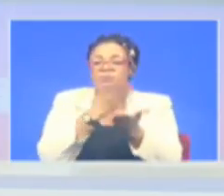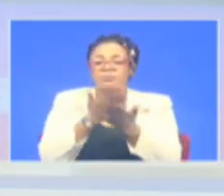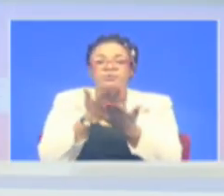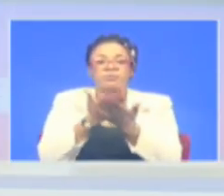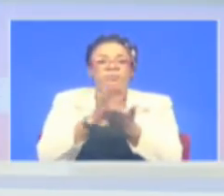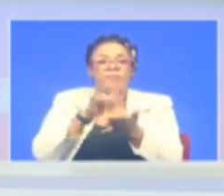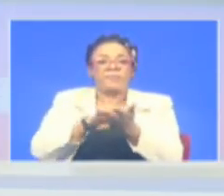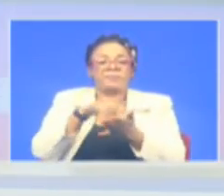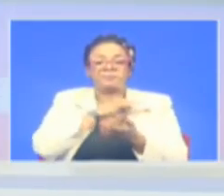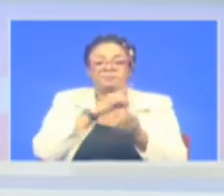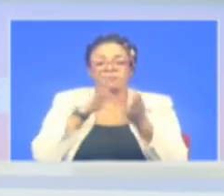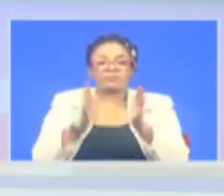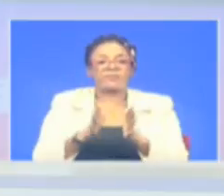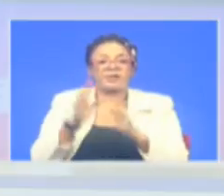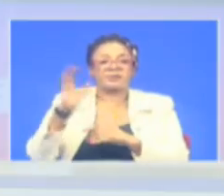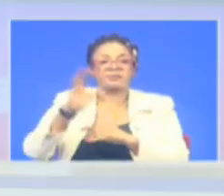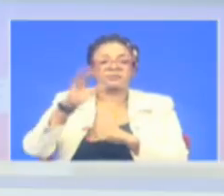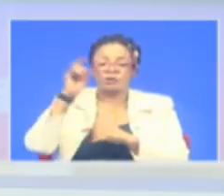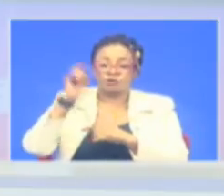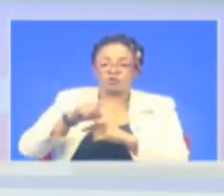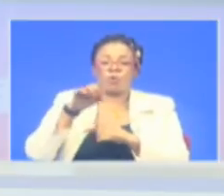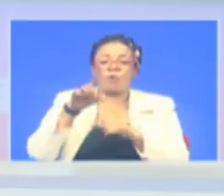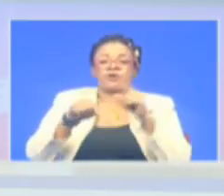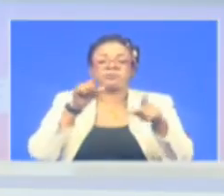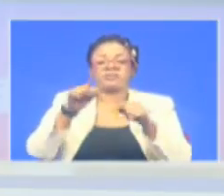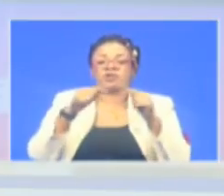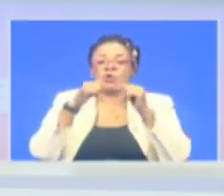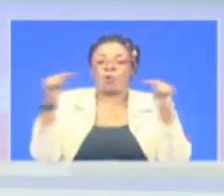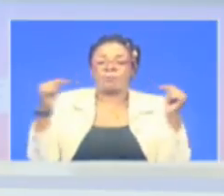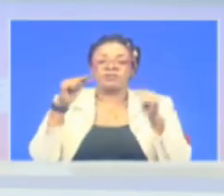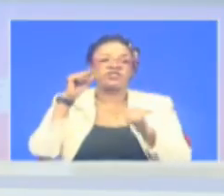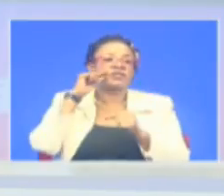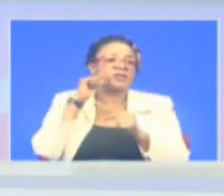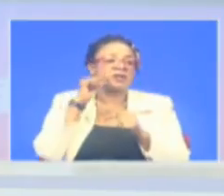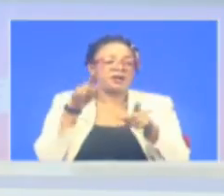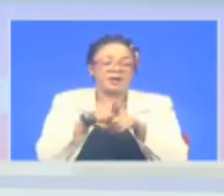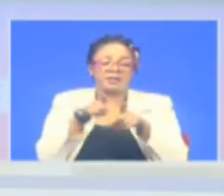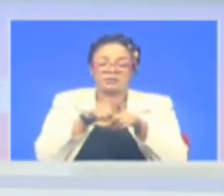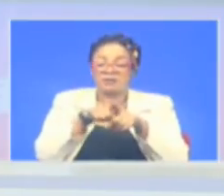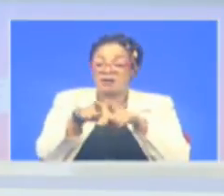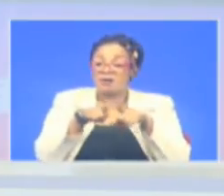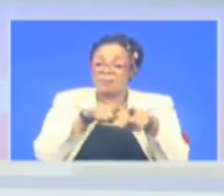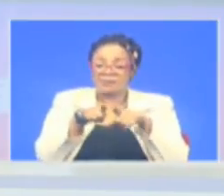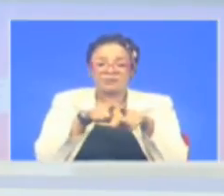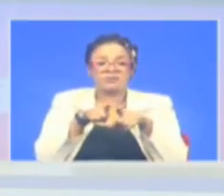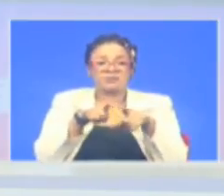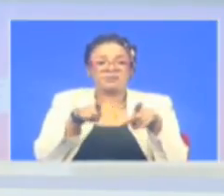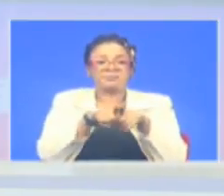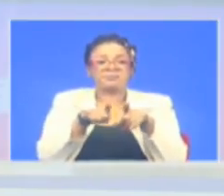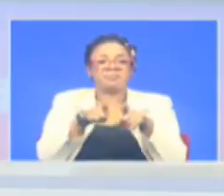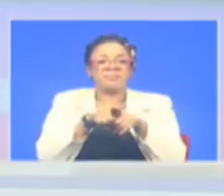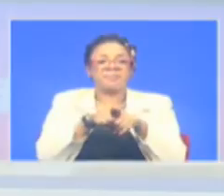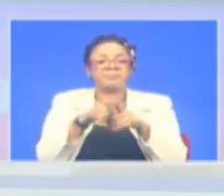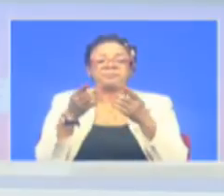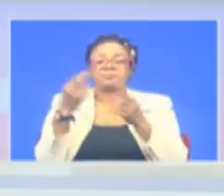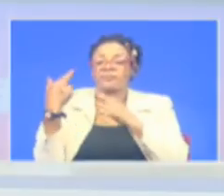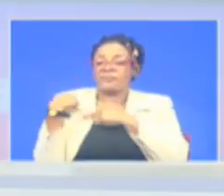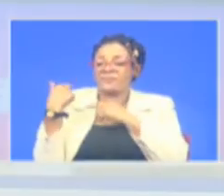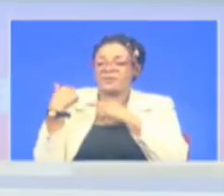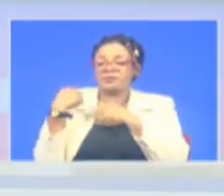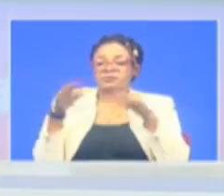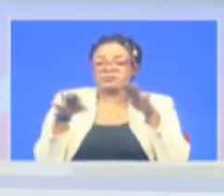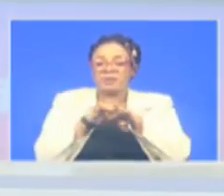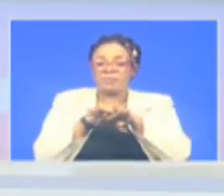governor candidates nominate a person of the opposite gender as their running mate, and that the roles of deputy governors be